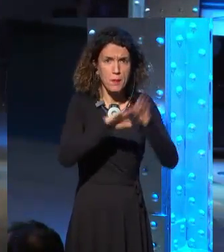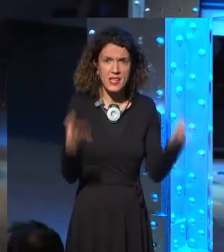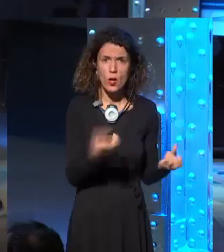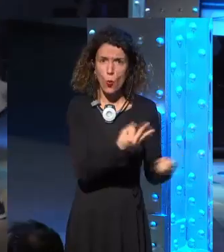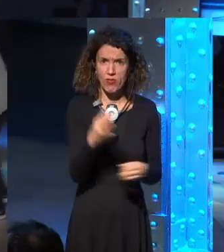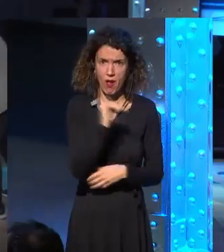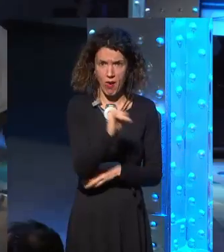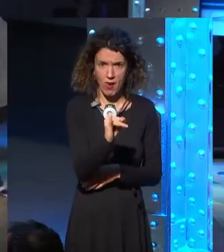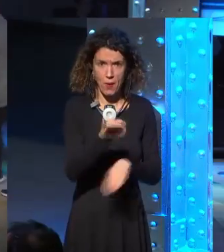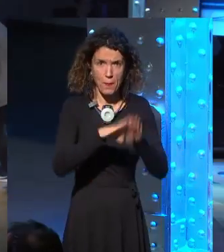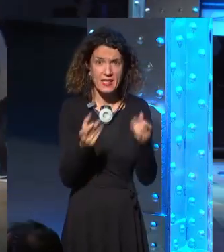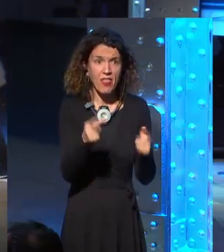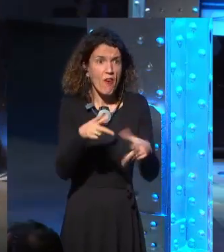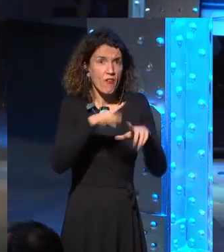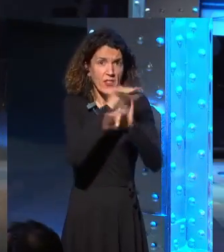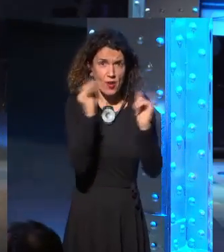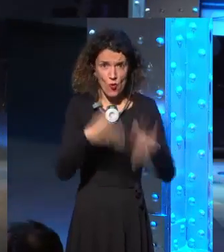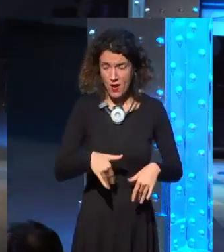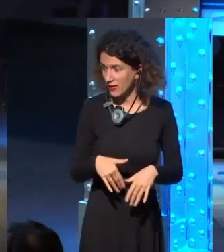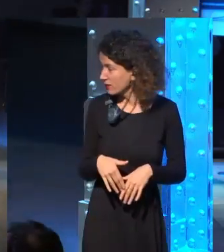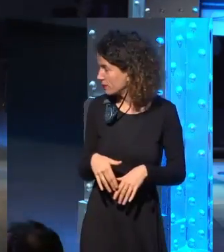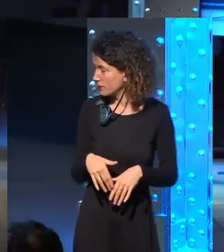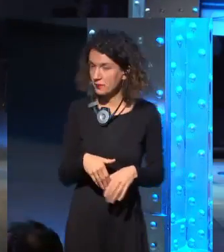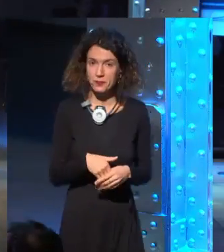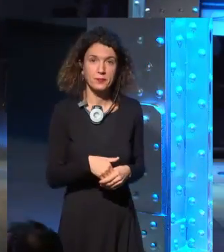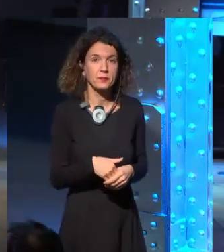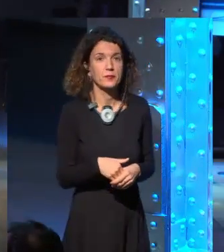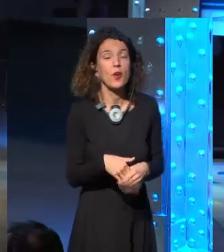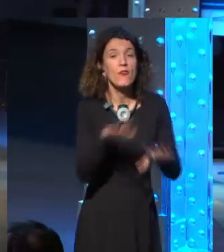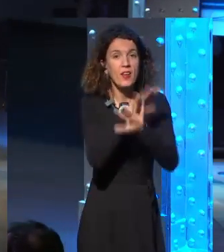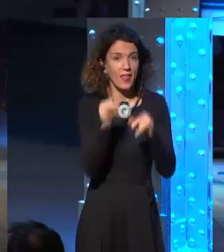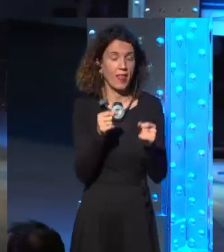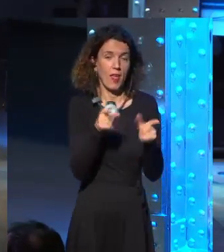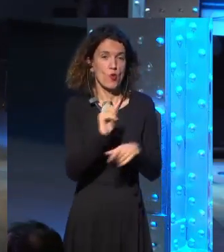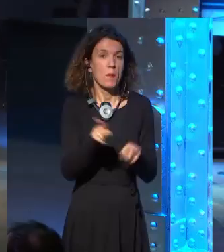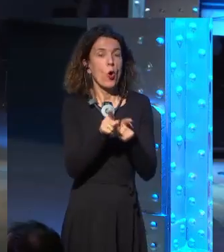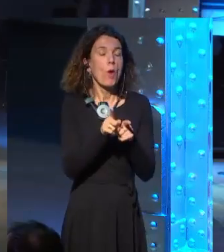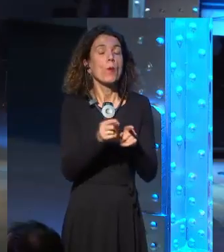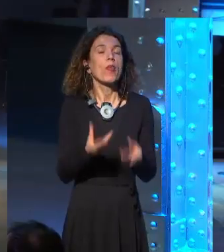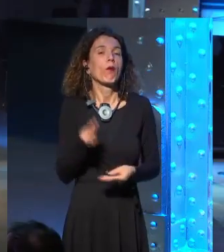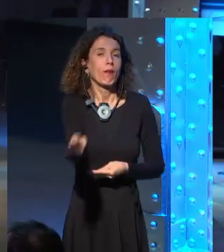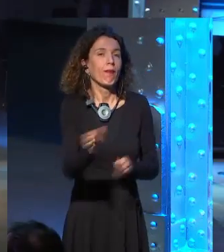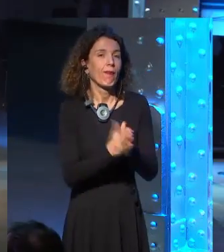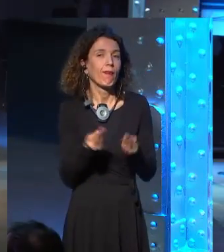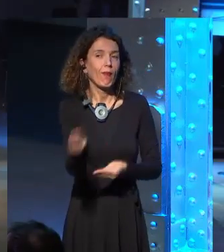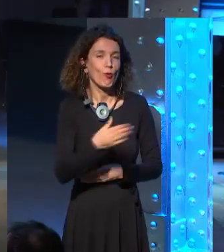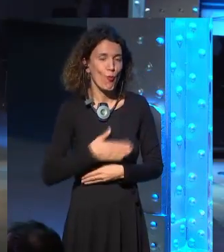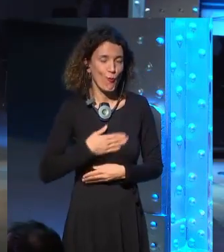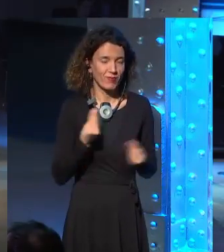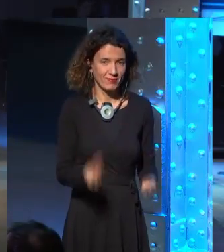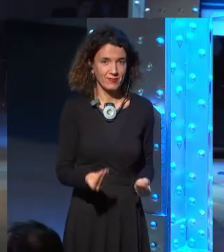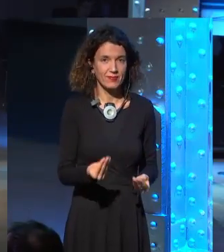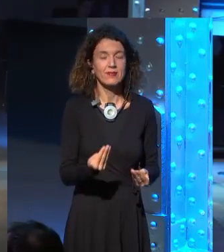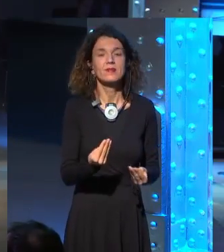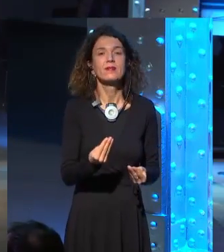speeches, Enrique Flores was actually taking the minute from the speeches. So I'm